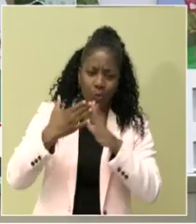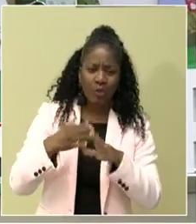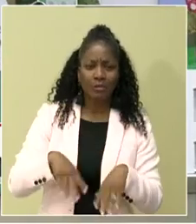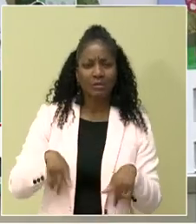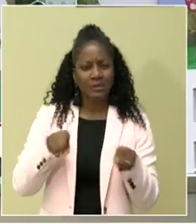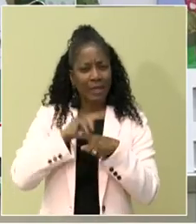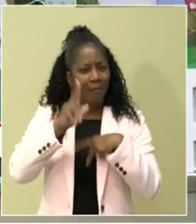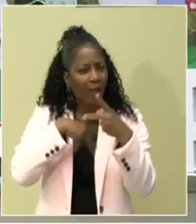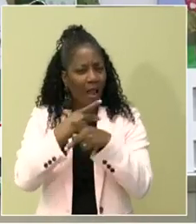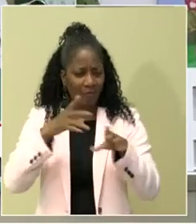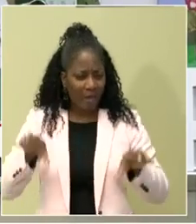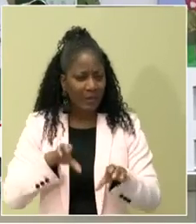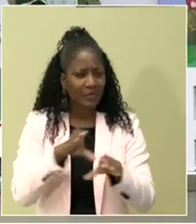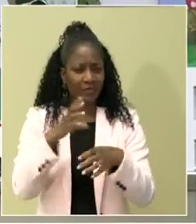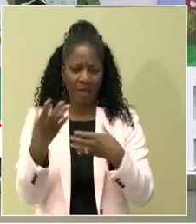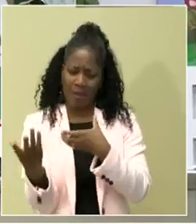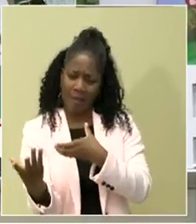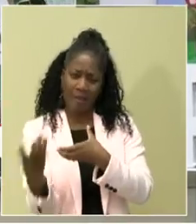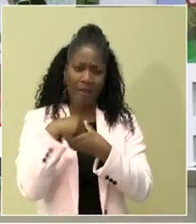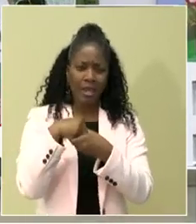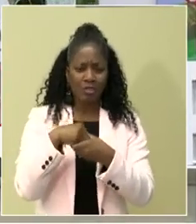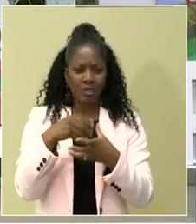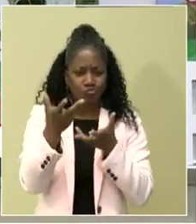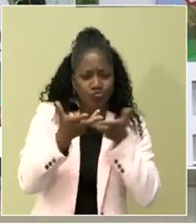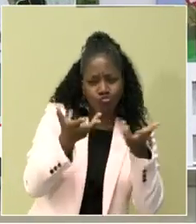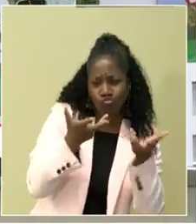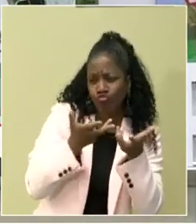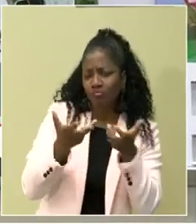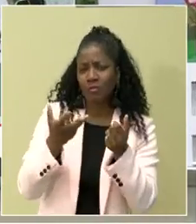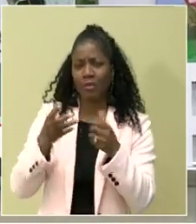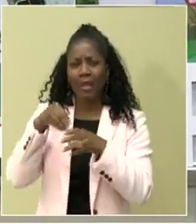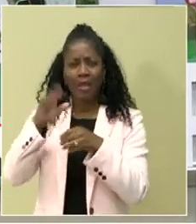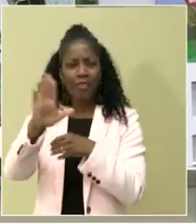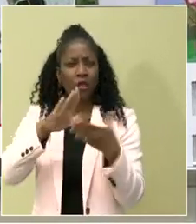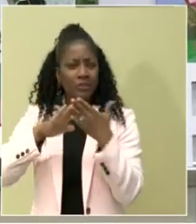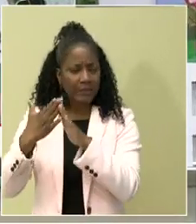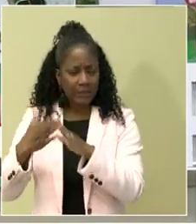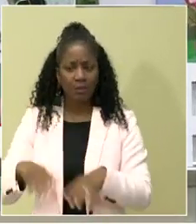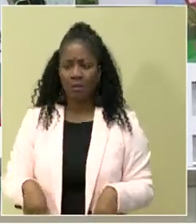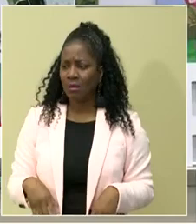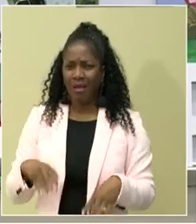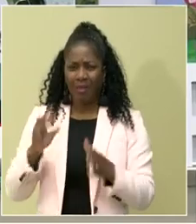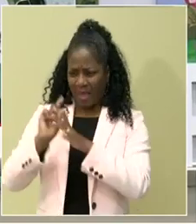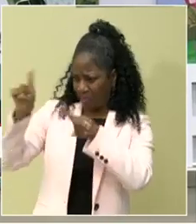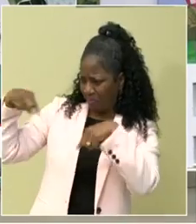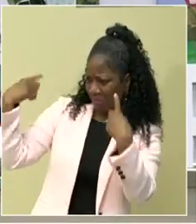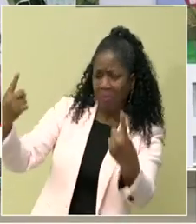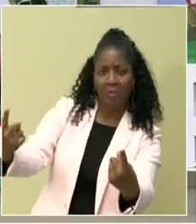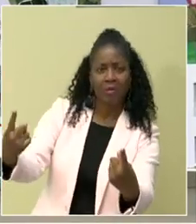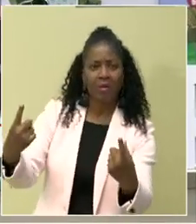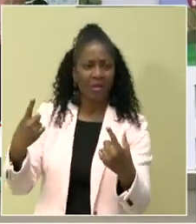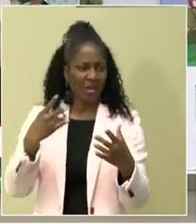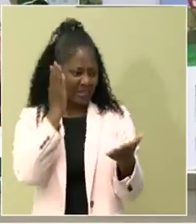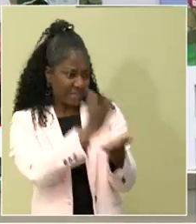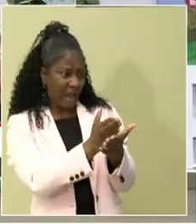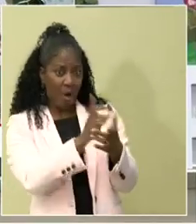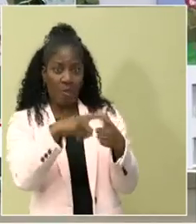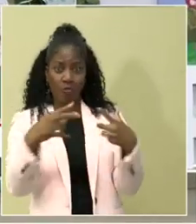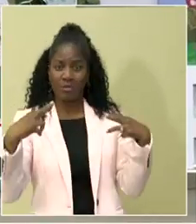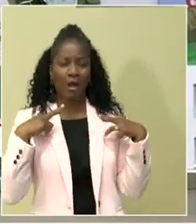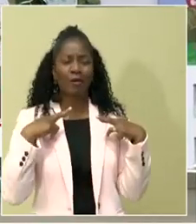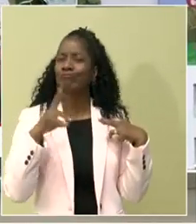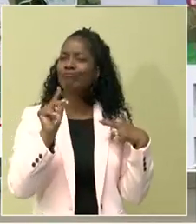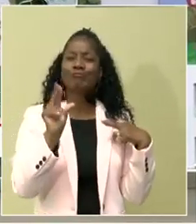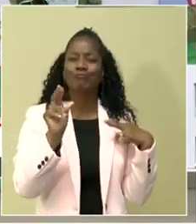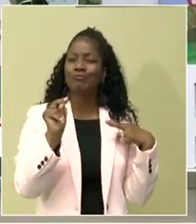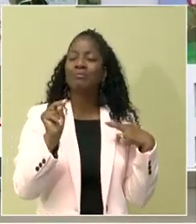activity and engagement and investment in their city that they always have had. And so we are